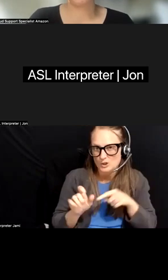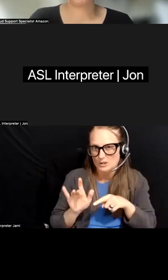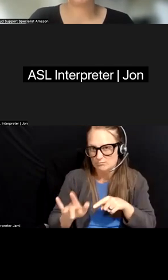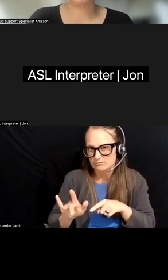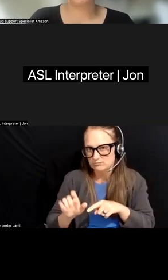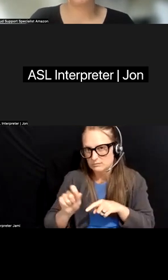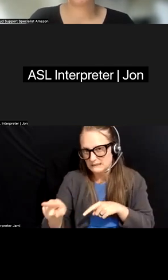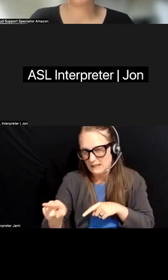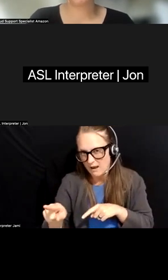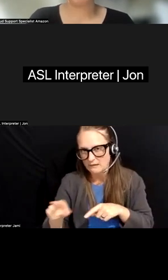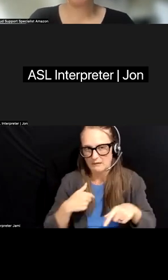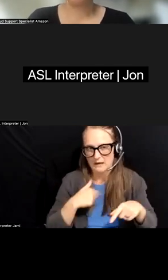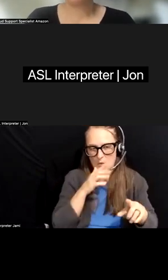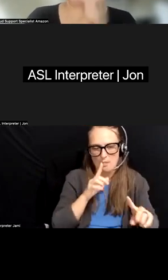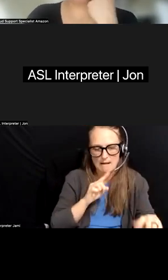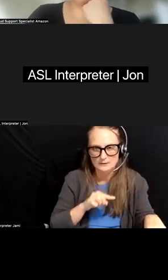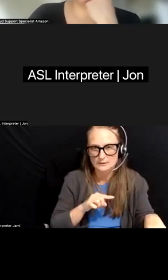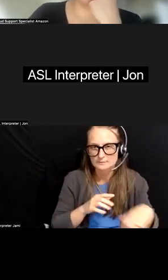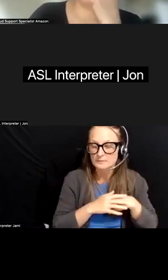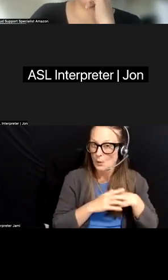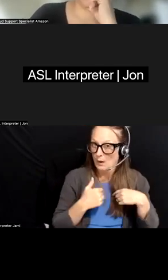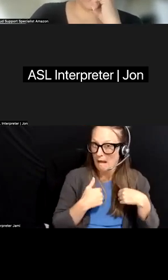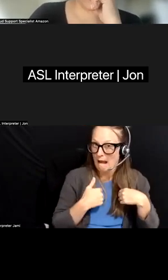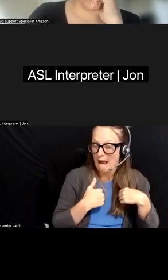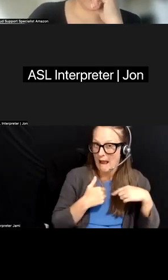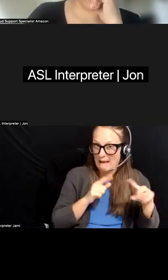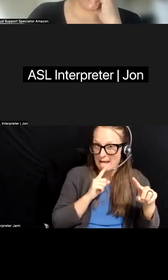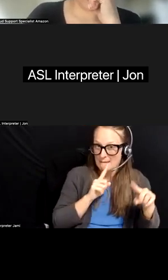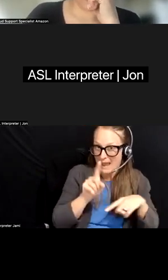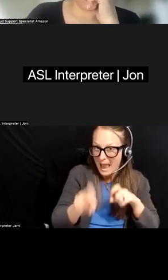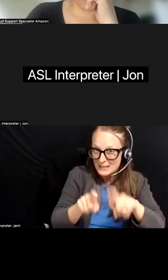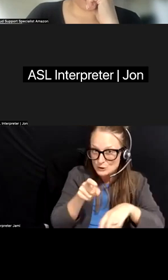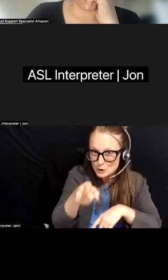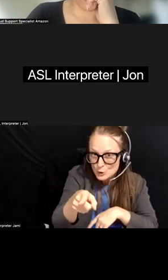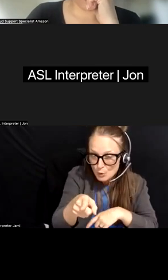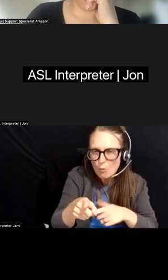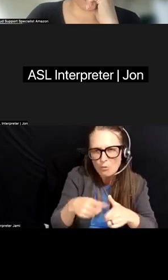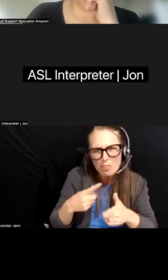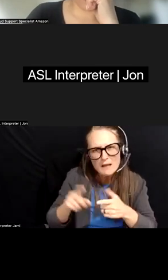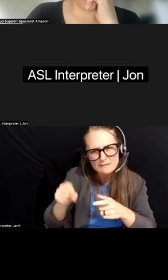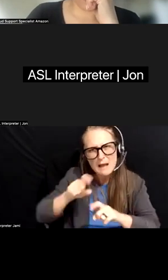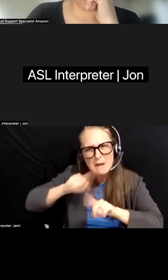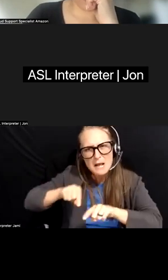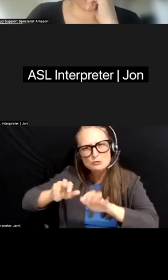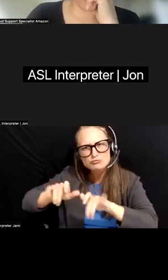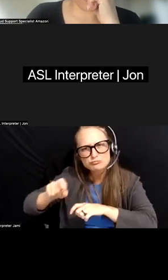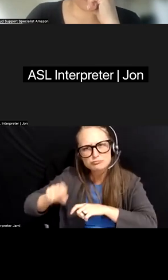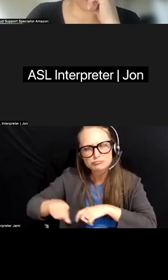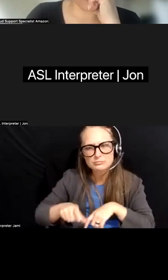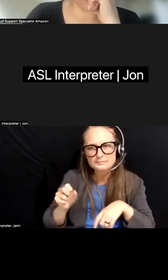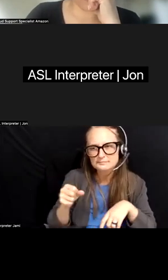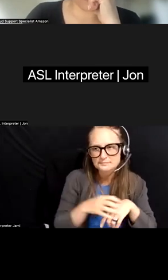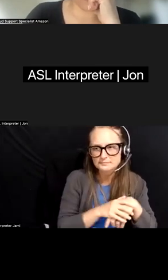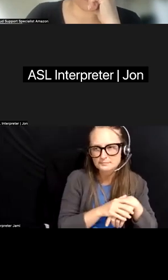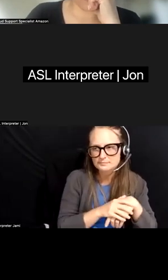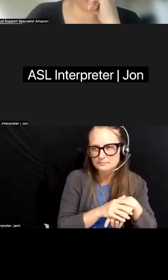those. And then when I'm asking, of course, you chime in and do things. Yeah. So Louise